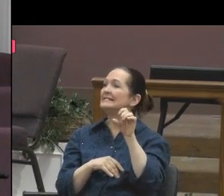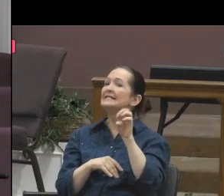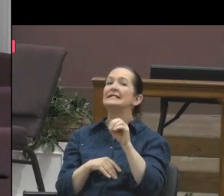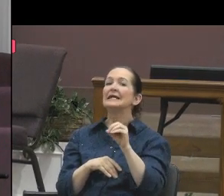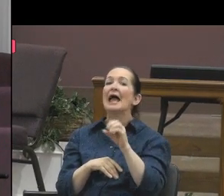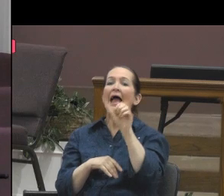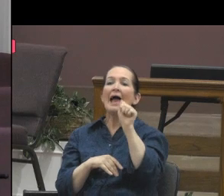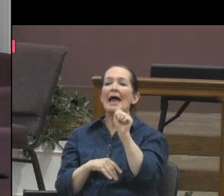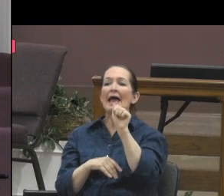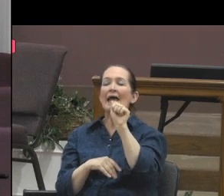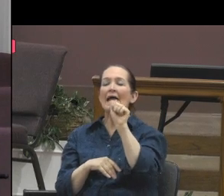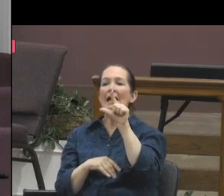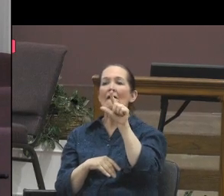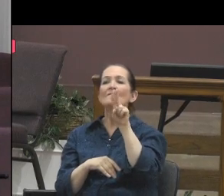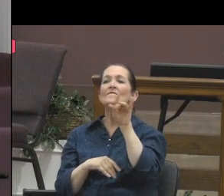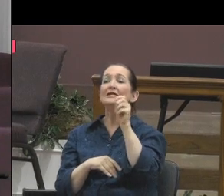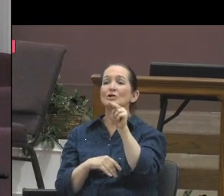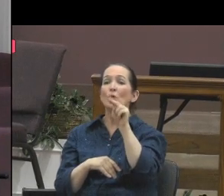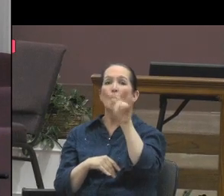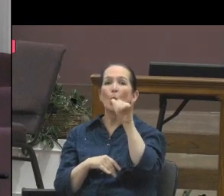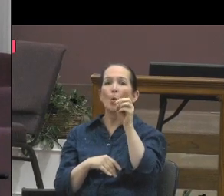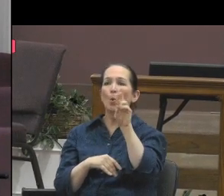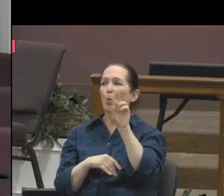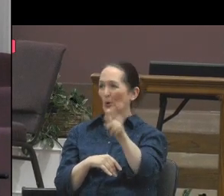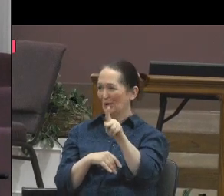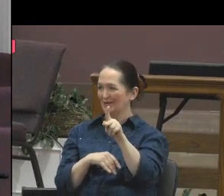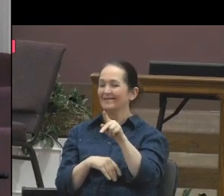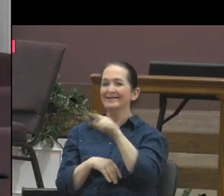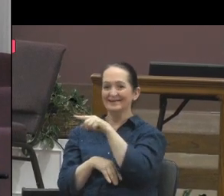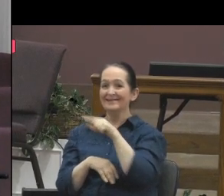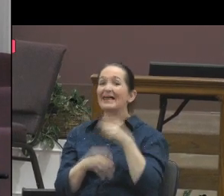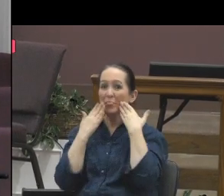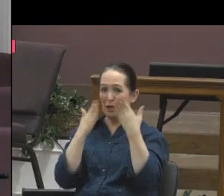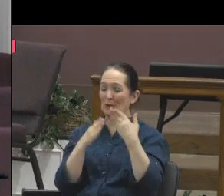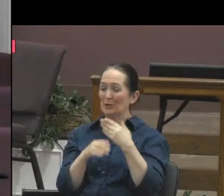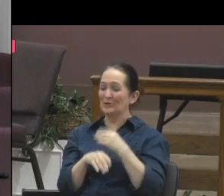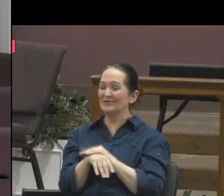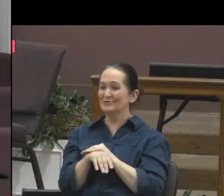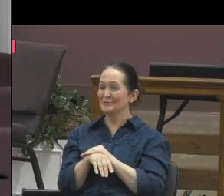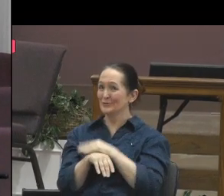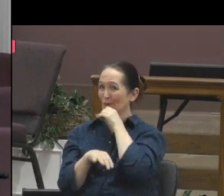Yes, Alvin York. Thank you. Woo! Senior moment.